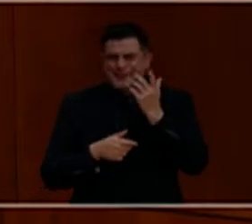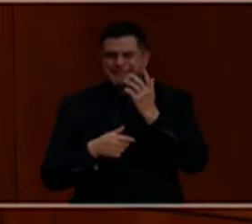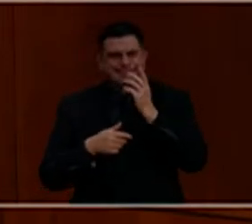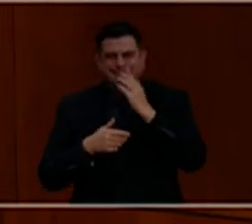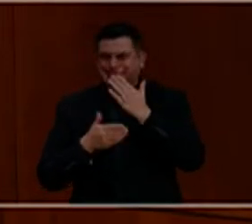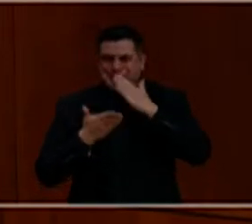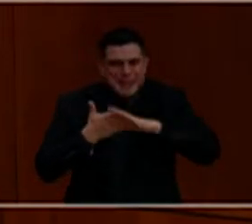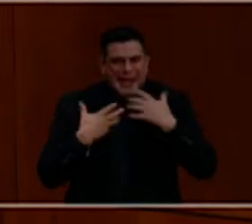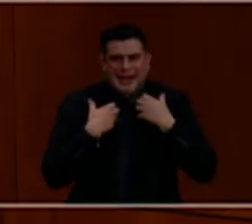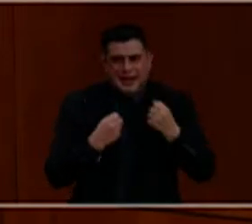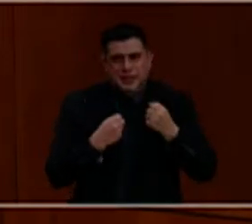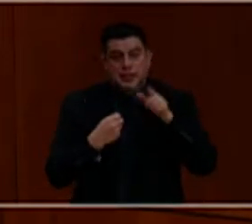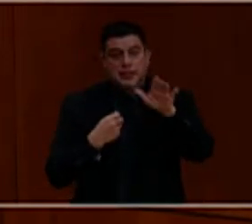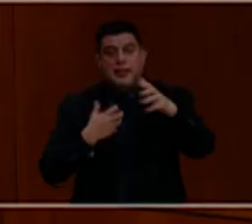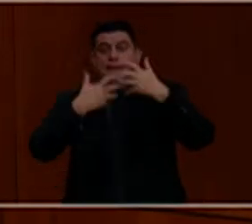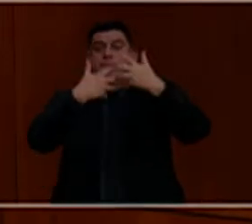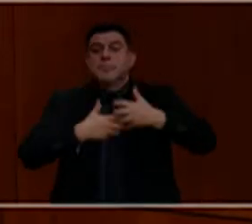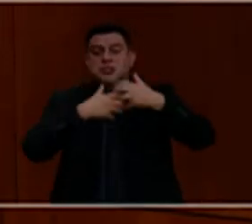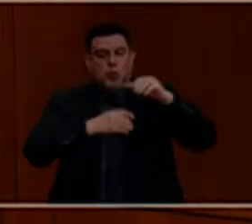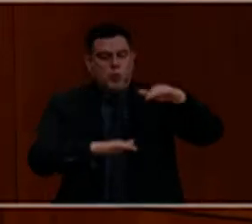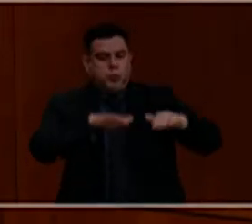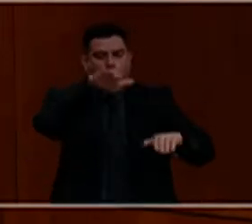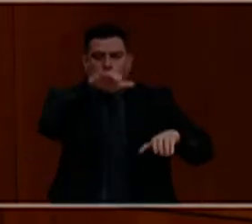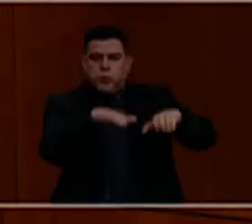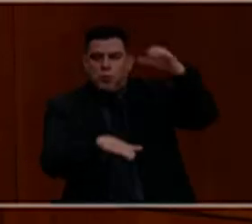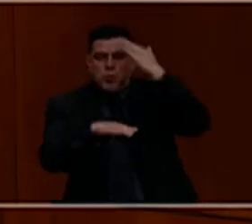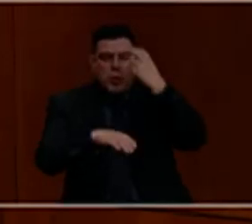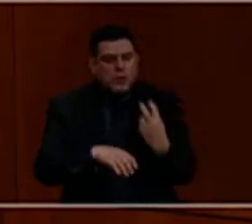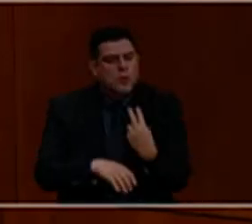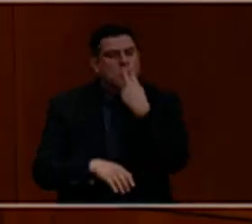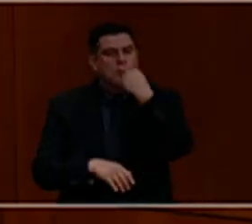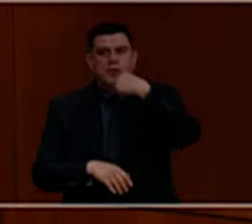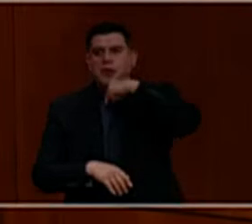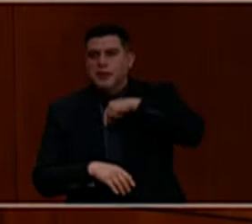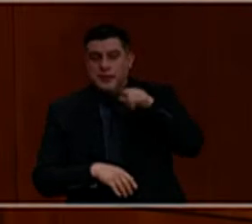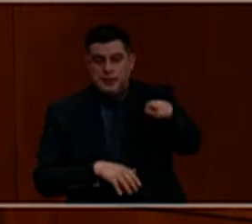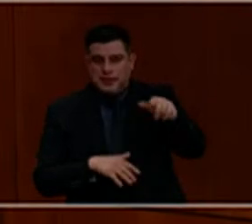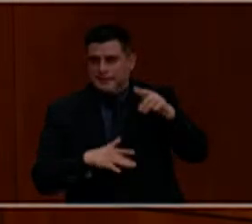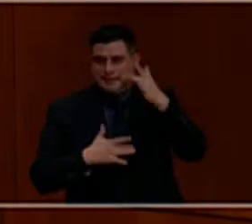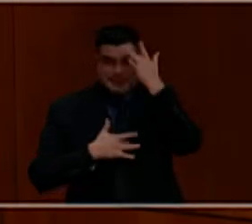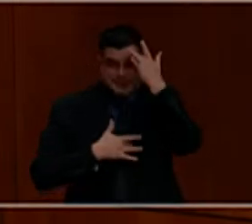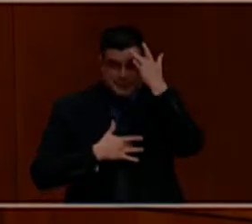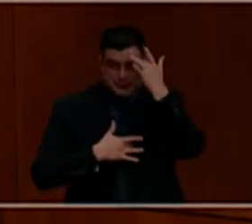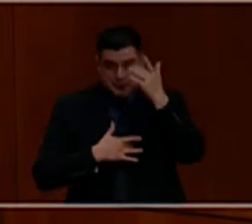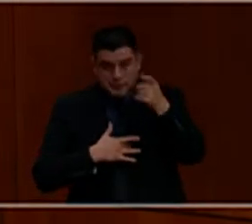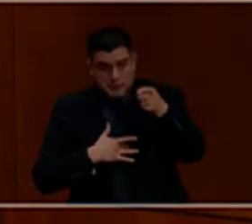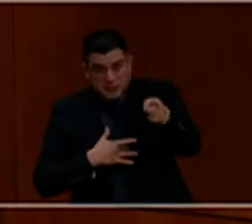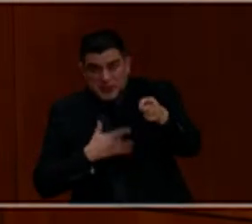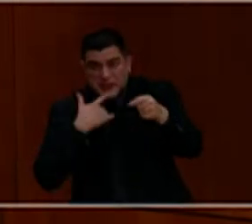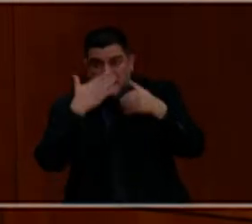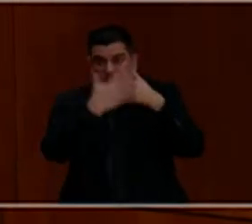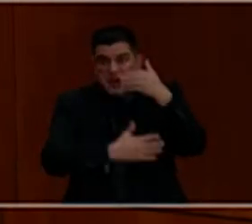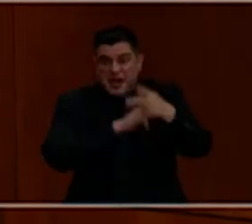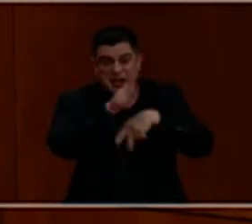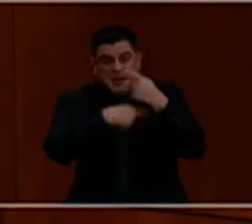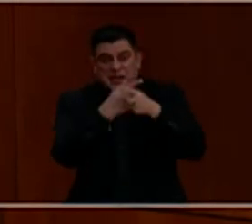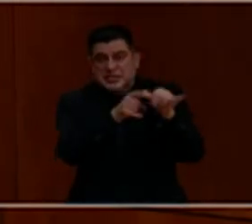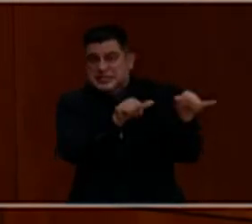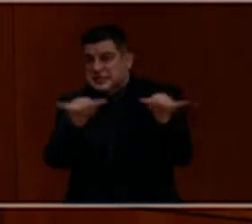I went and donated that same day, that afternoon, to the One Blood bus in Panama City.